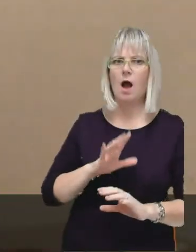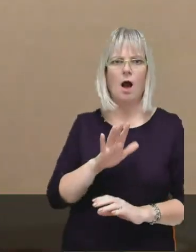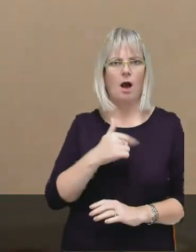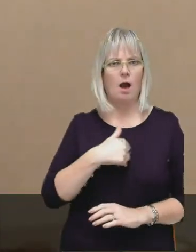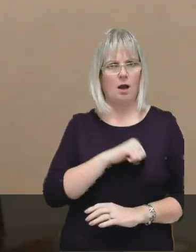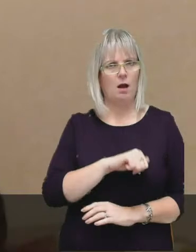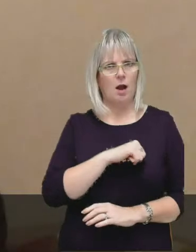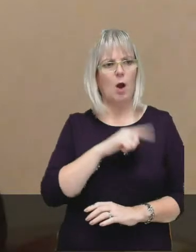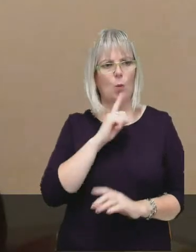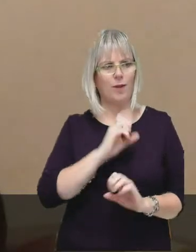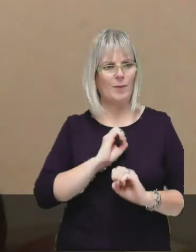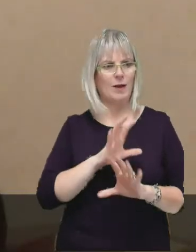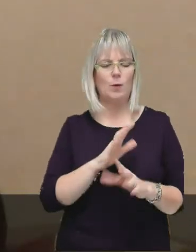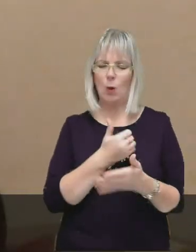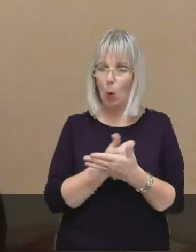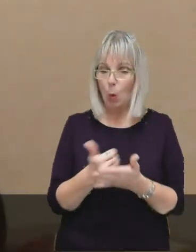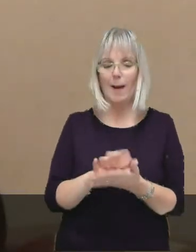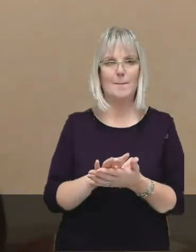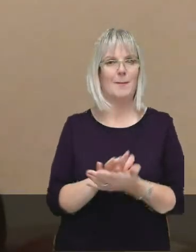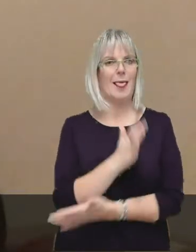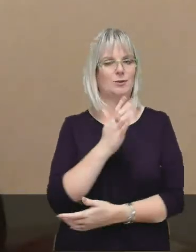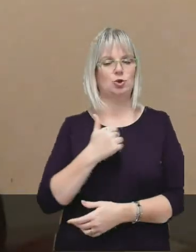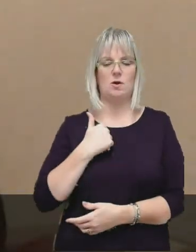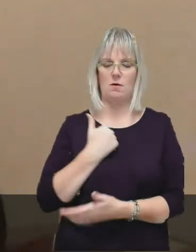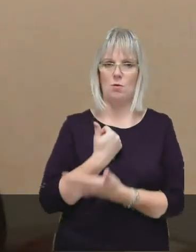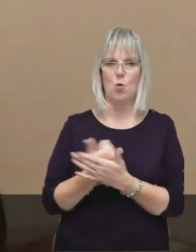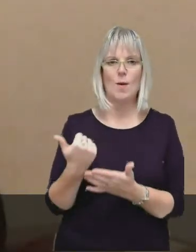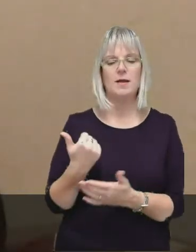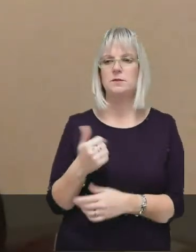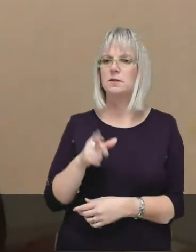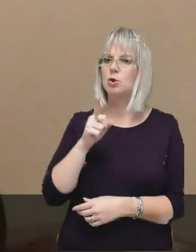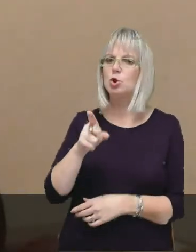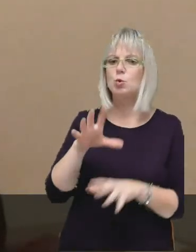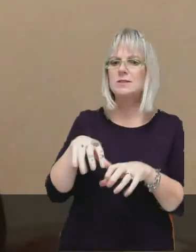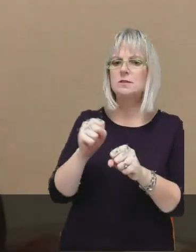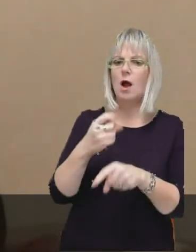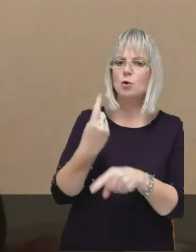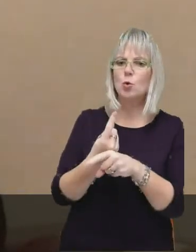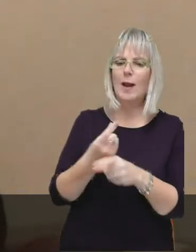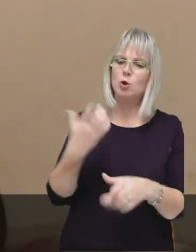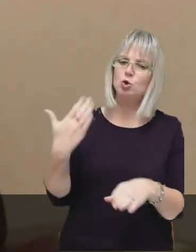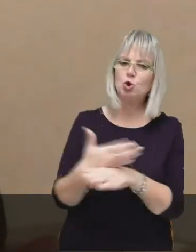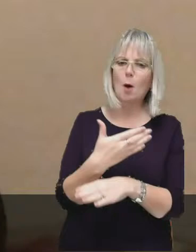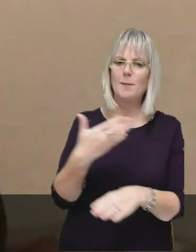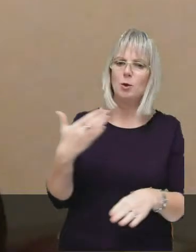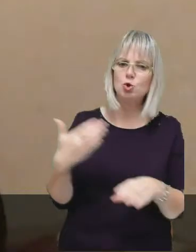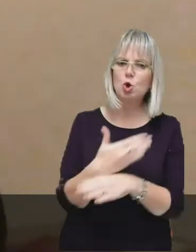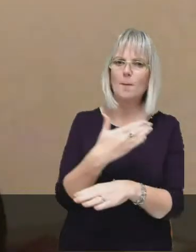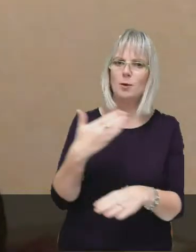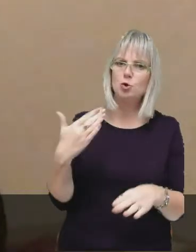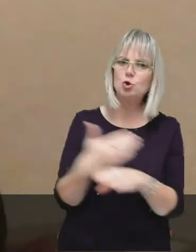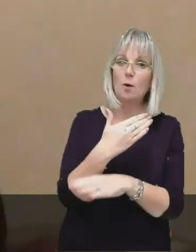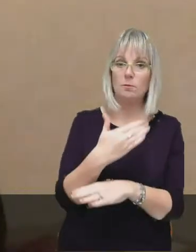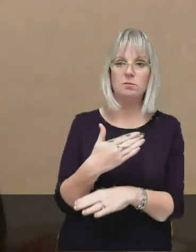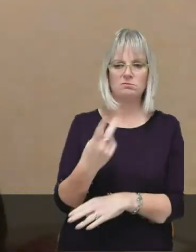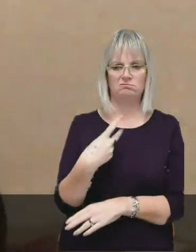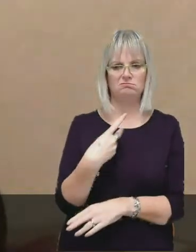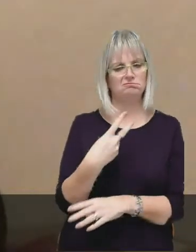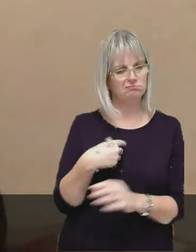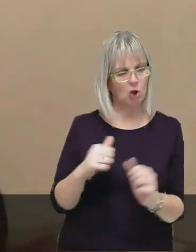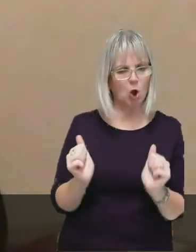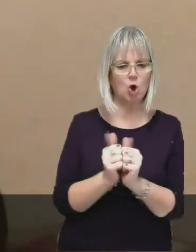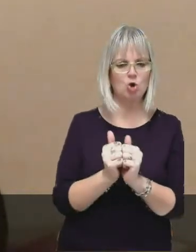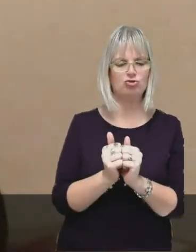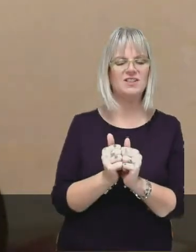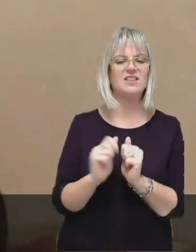a pleasure. You started by talking about jobs, and for once we can agree. So will you reconsider